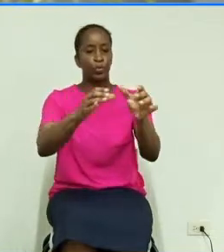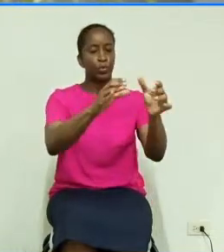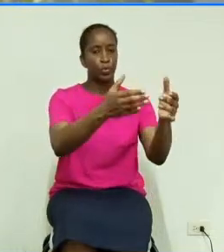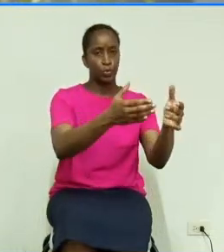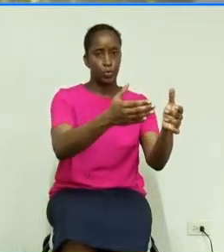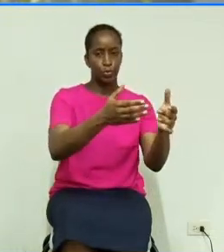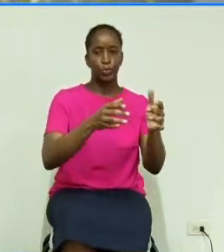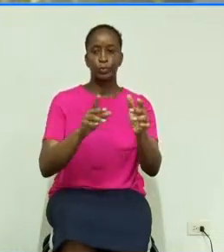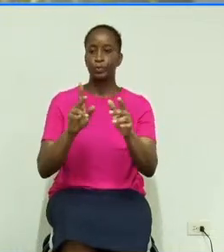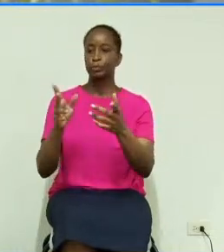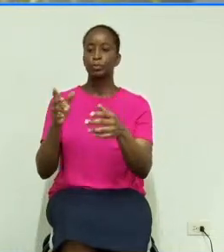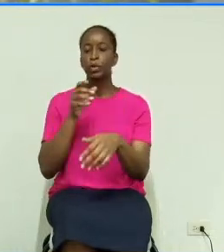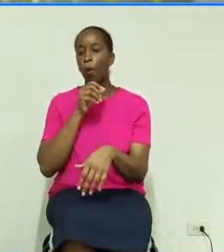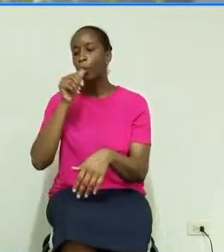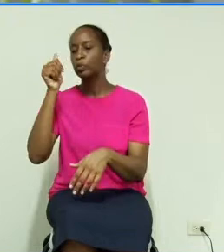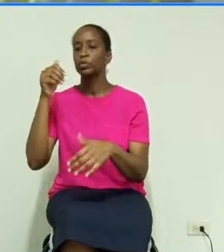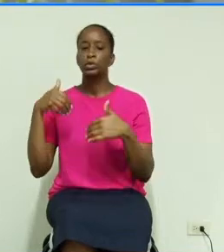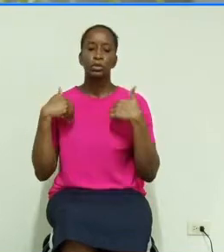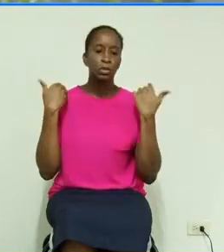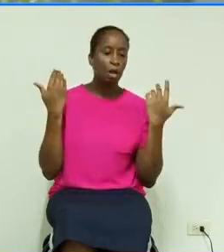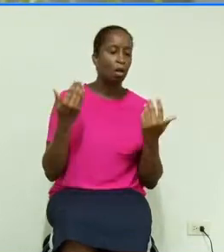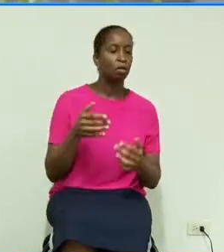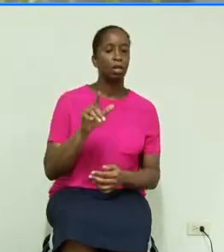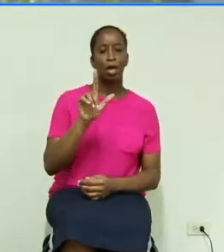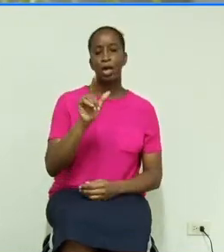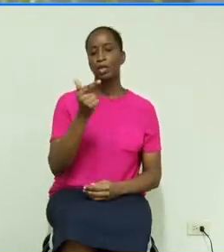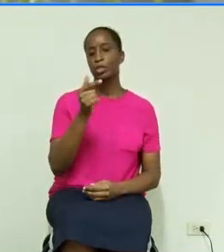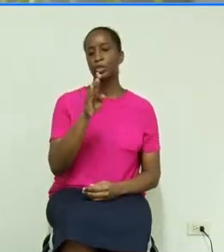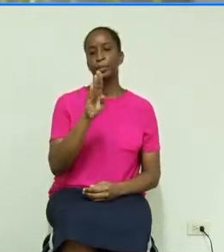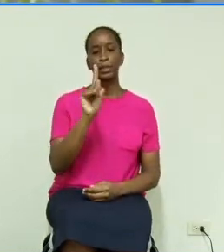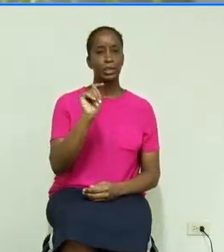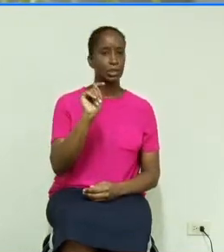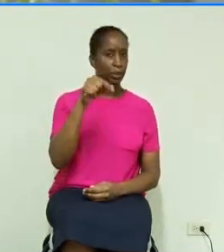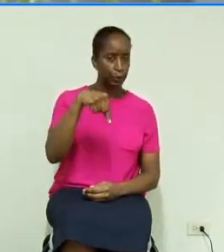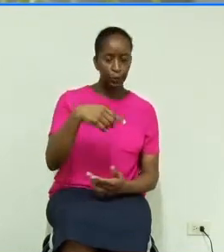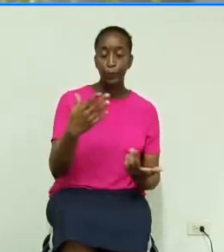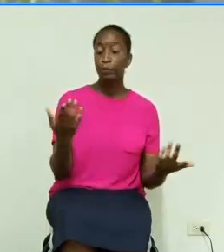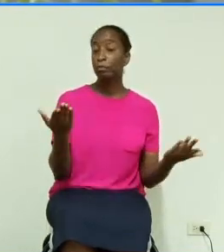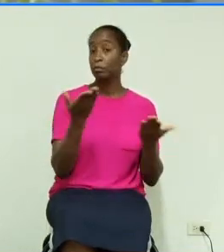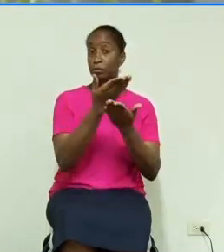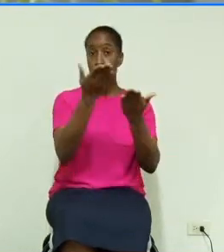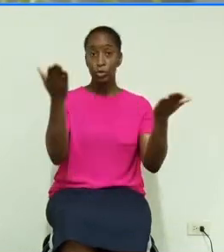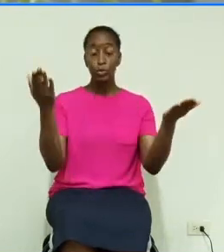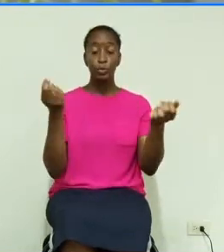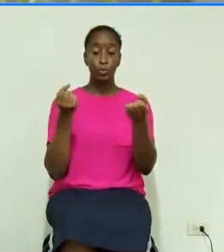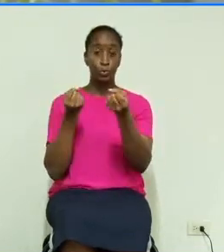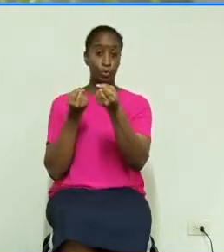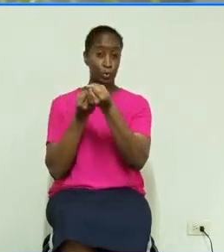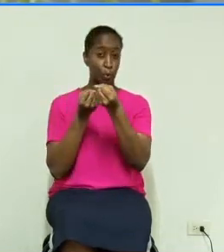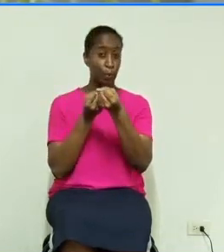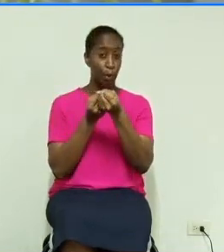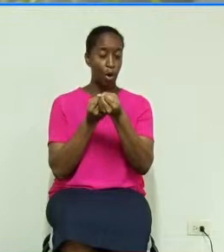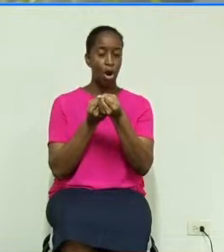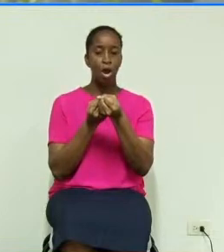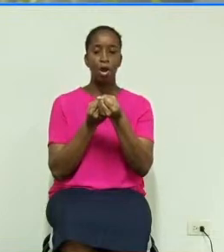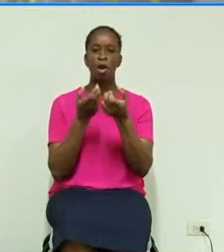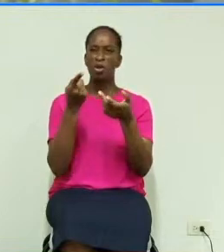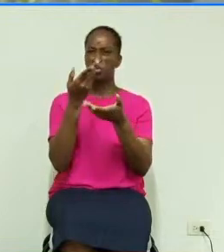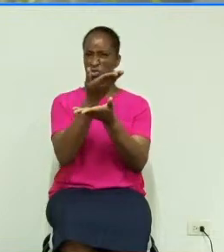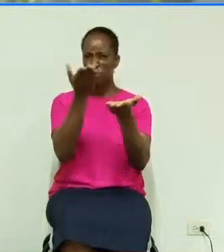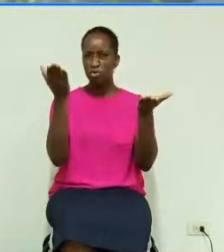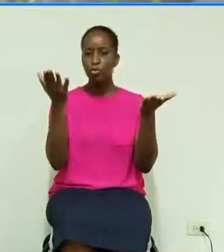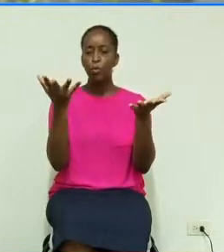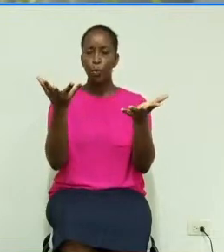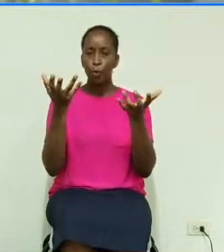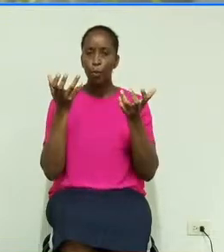for a particular interest, then why are you in favor of it and what interest would that be? And if you're not in favor of a quota, then why